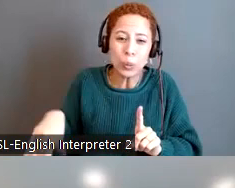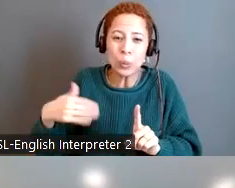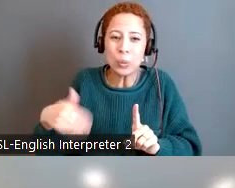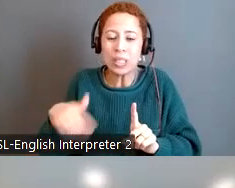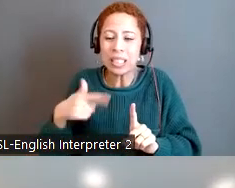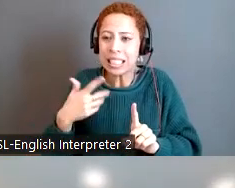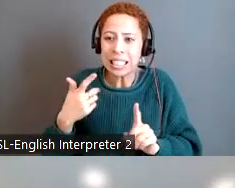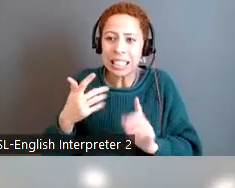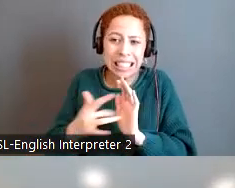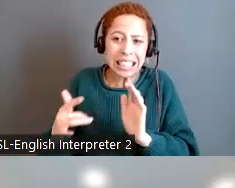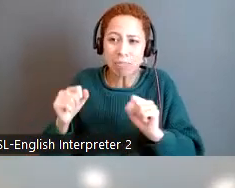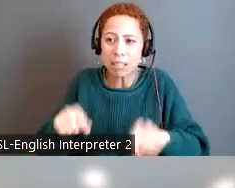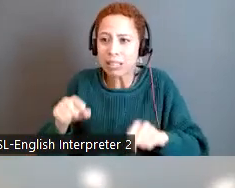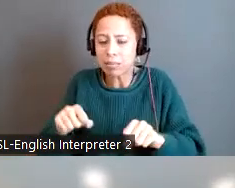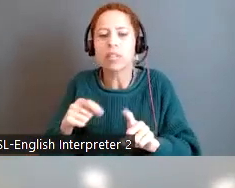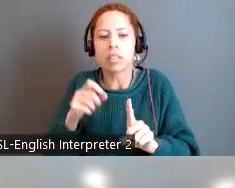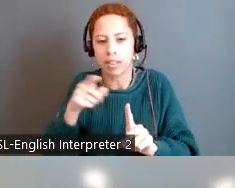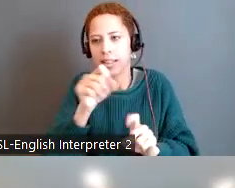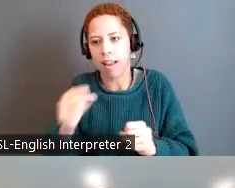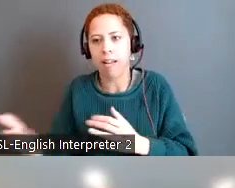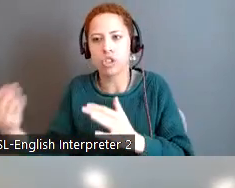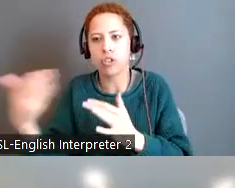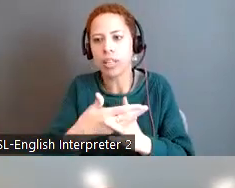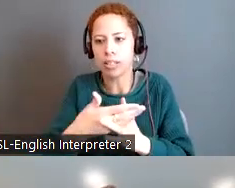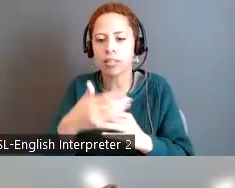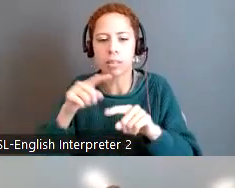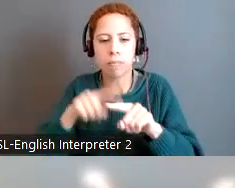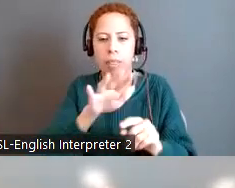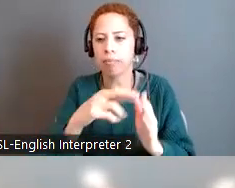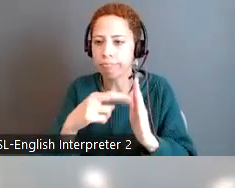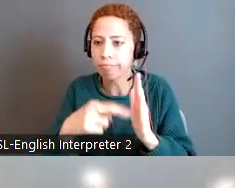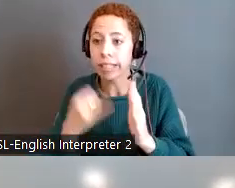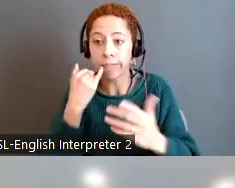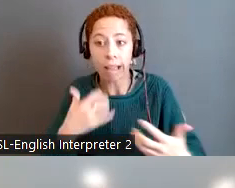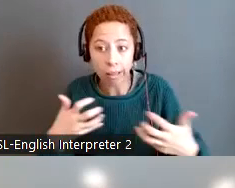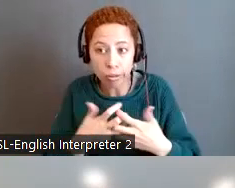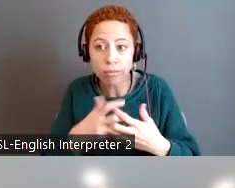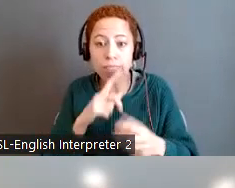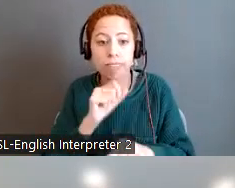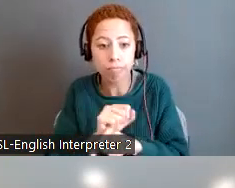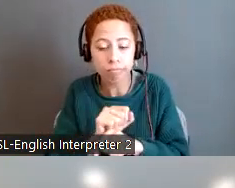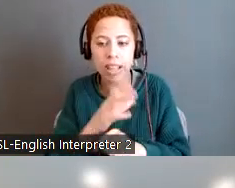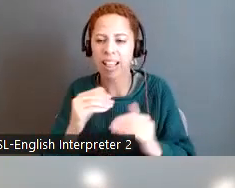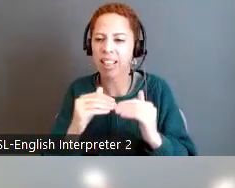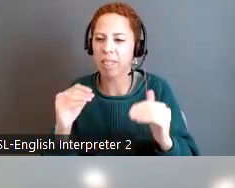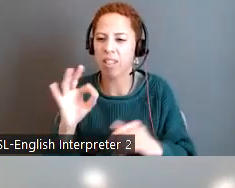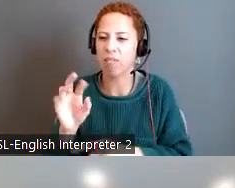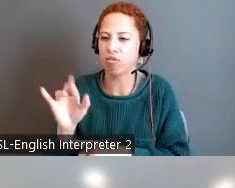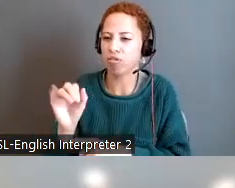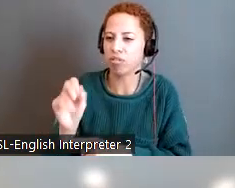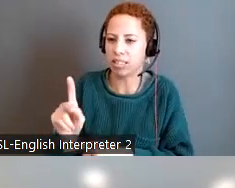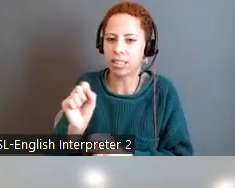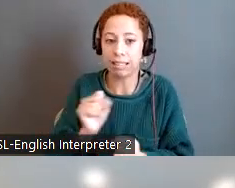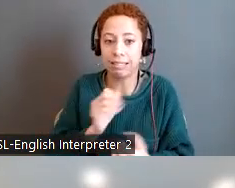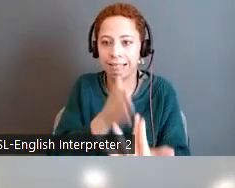to intervene based on their criteria. If it meets that eligibility and level of risk, they can help to intervene to support that